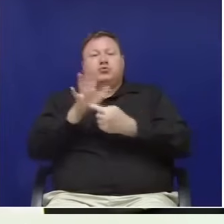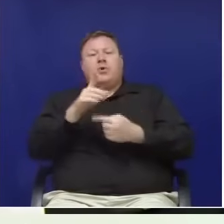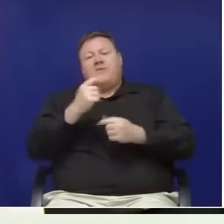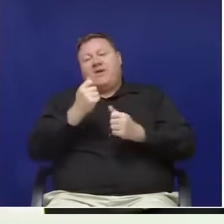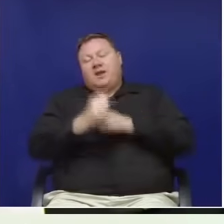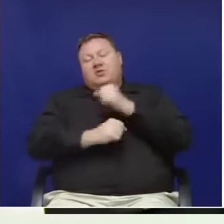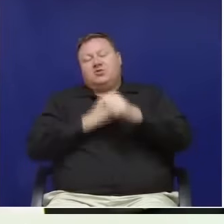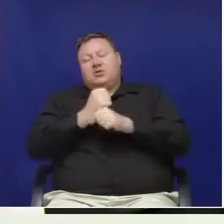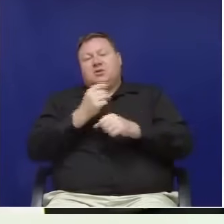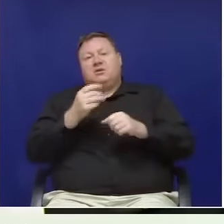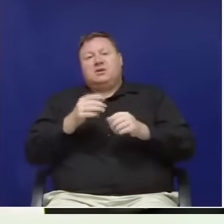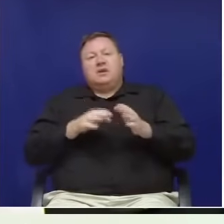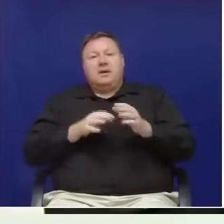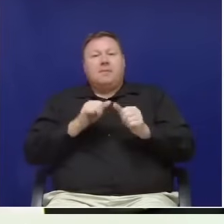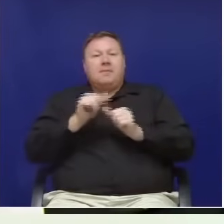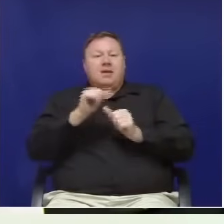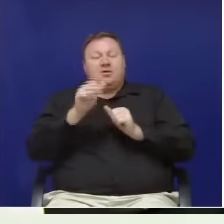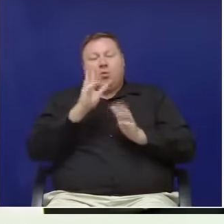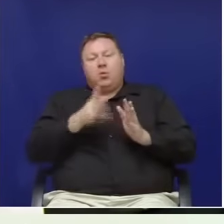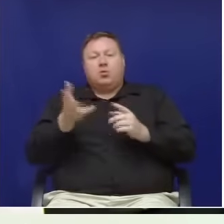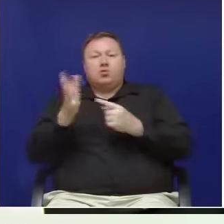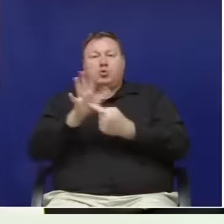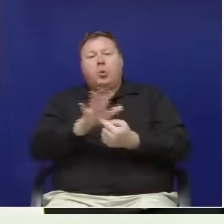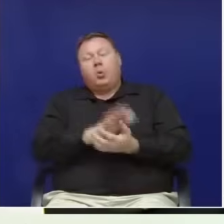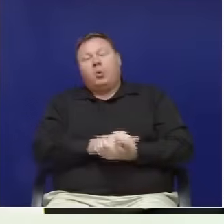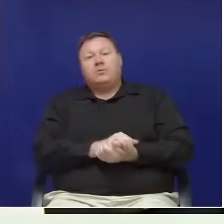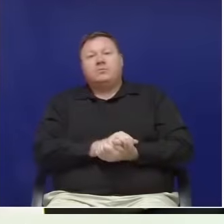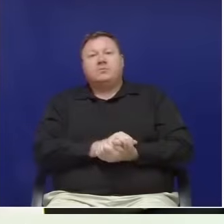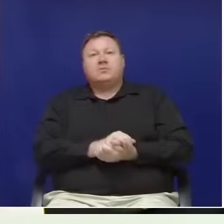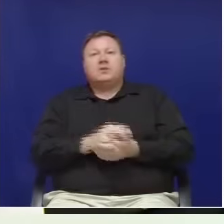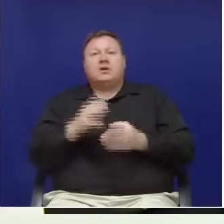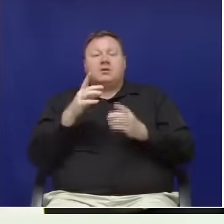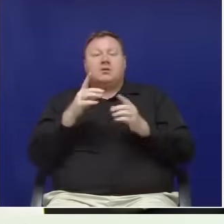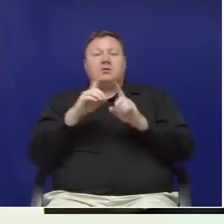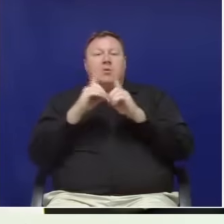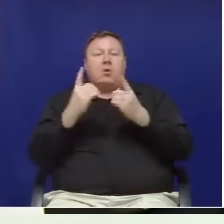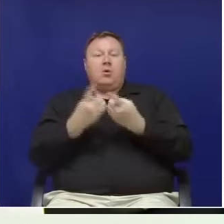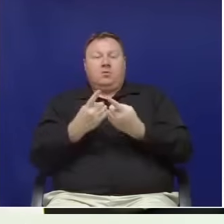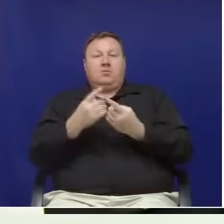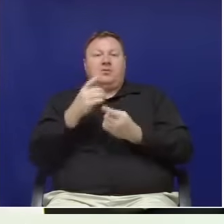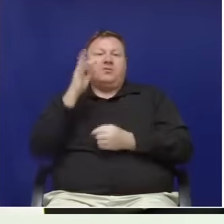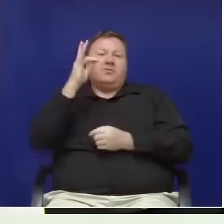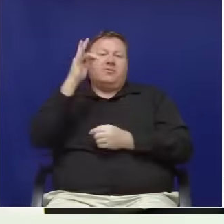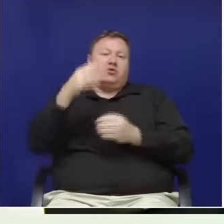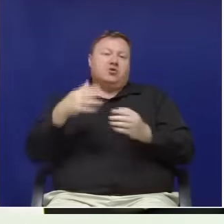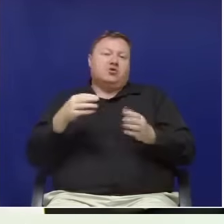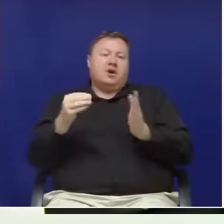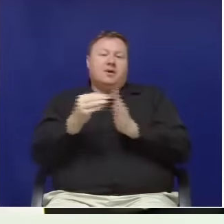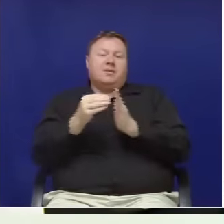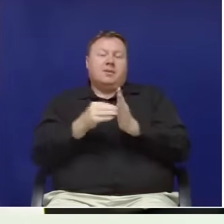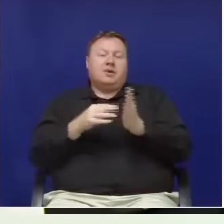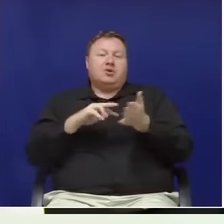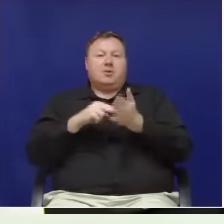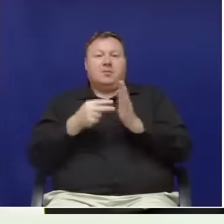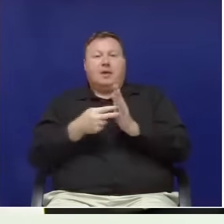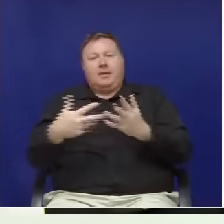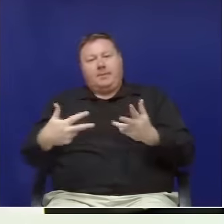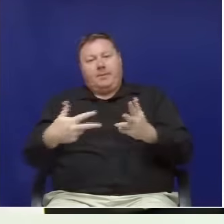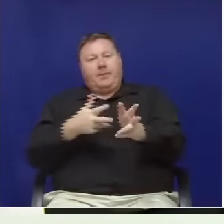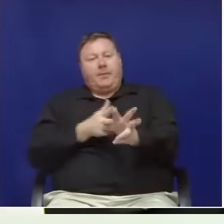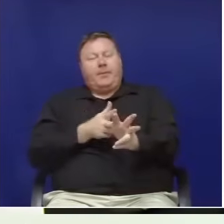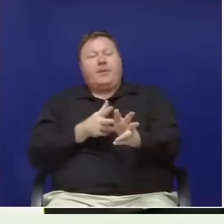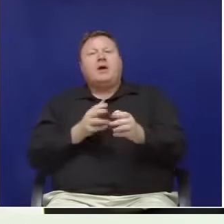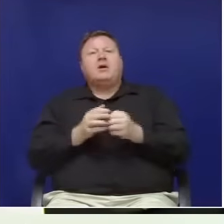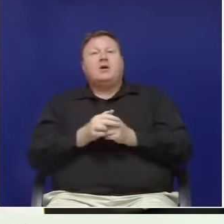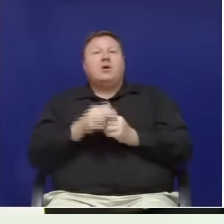year. The department will accordingly align the future implementation planning and governance arrangements to the rollout plans once